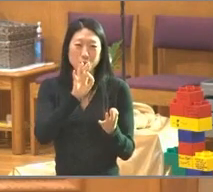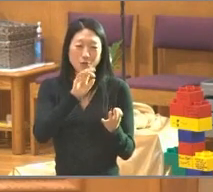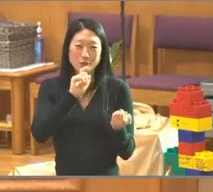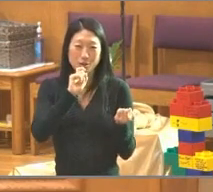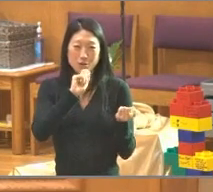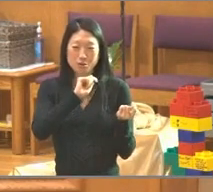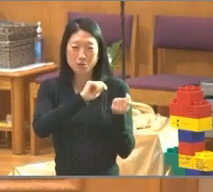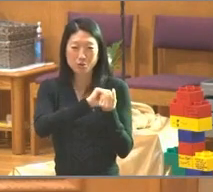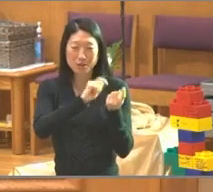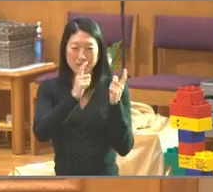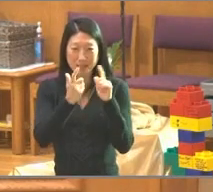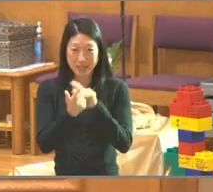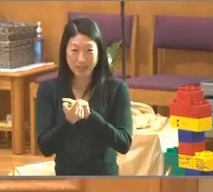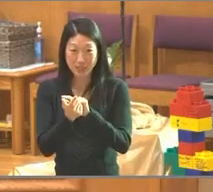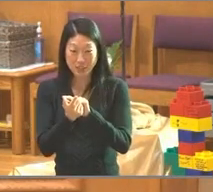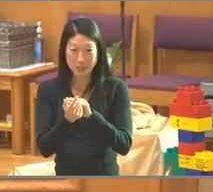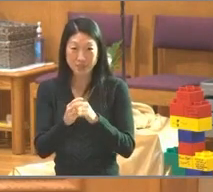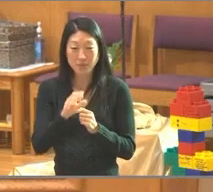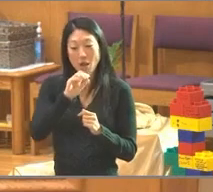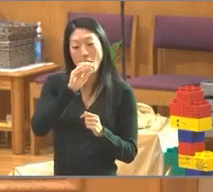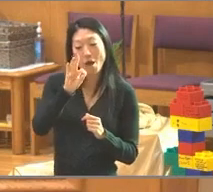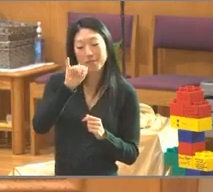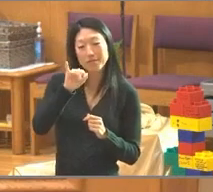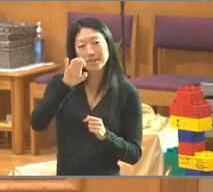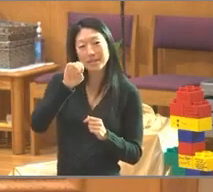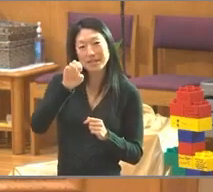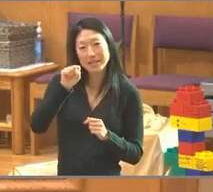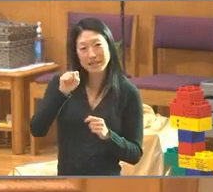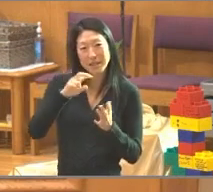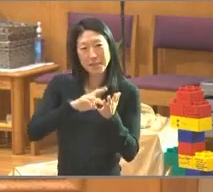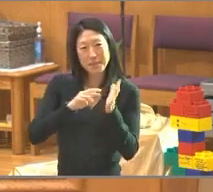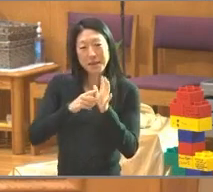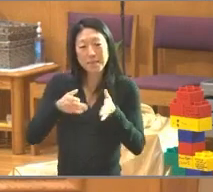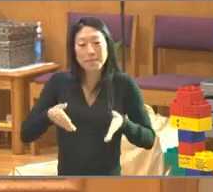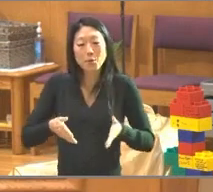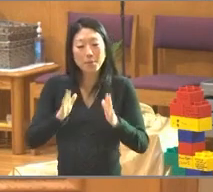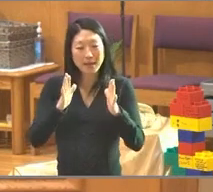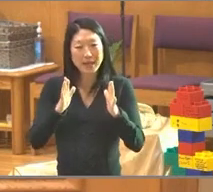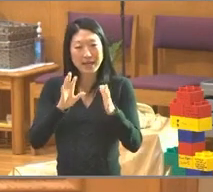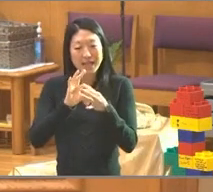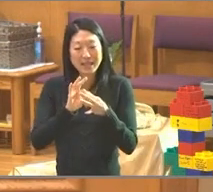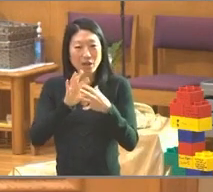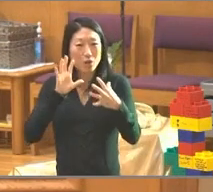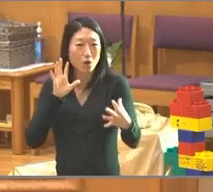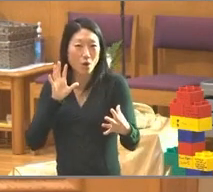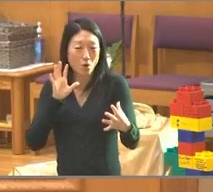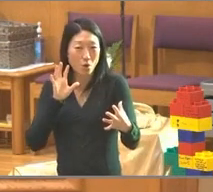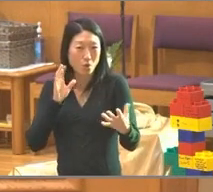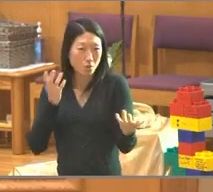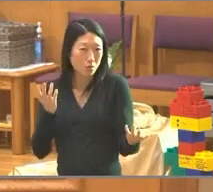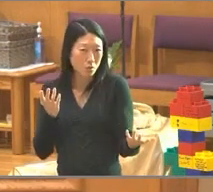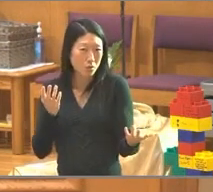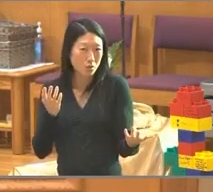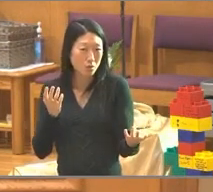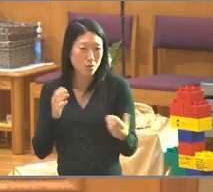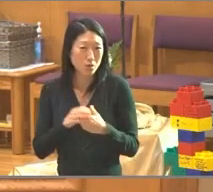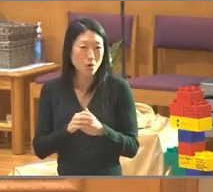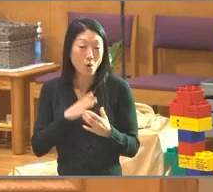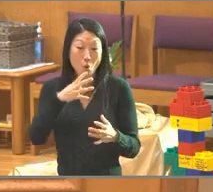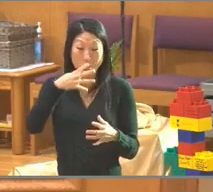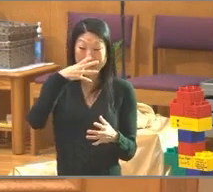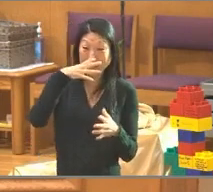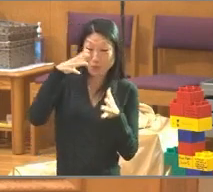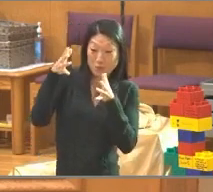Greek. The word aphesis can be best described as permitting, letting go, releasing, or to